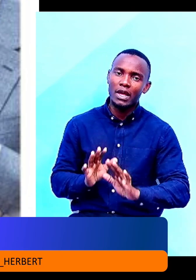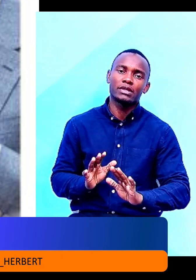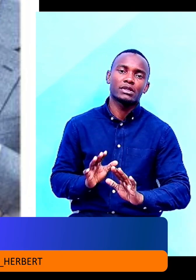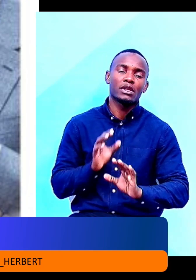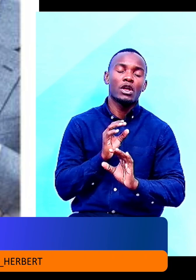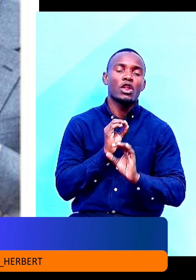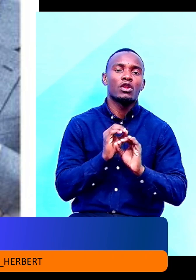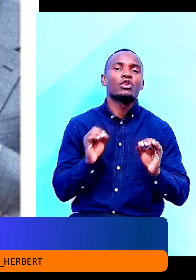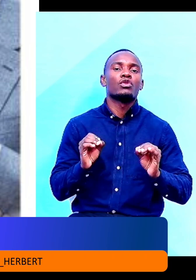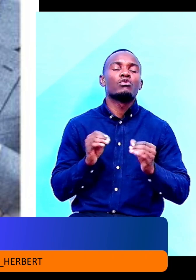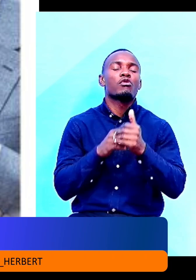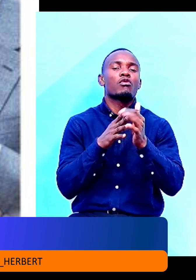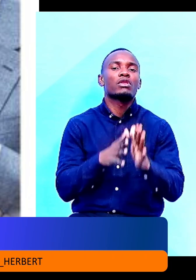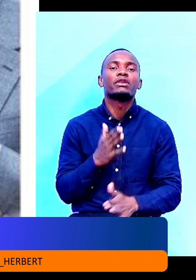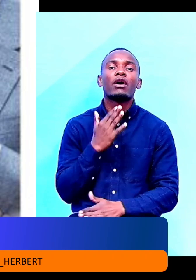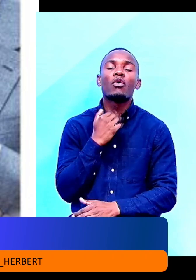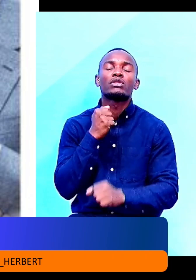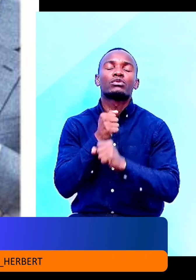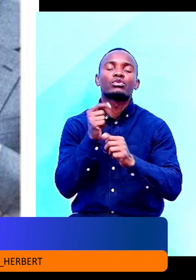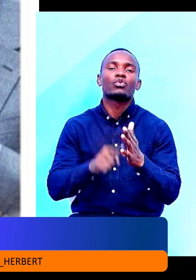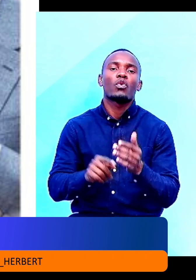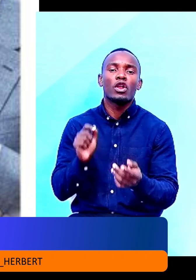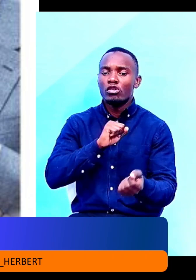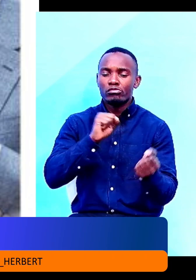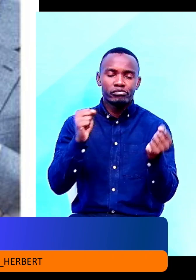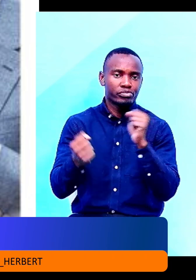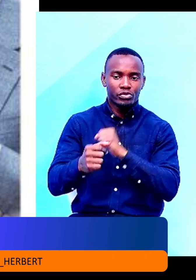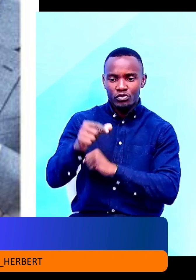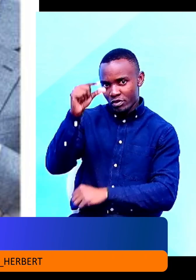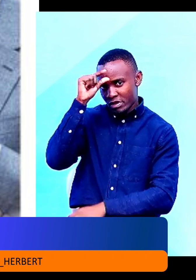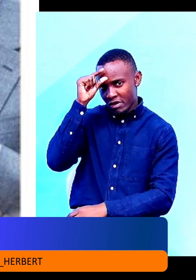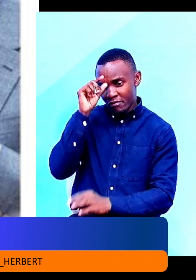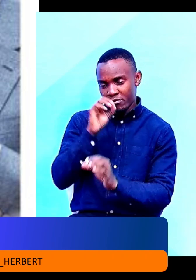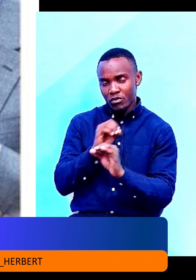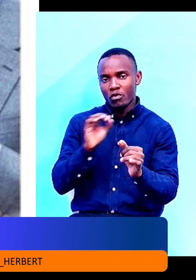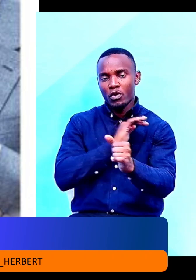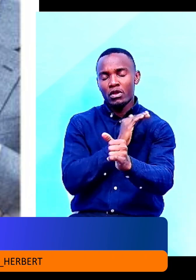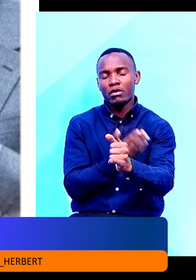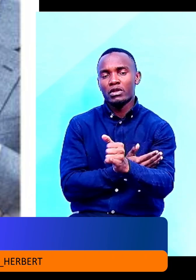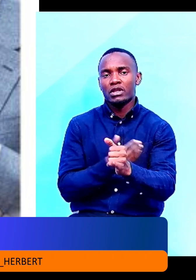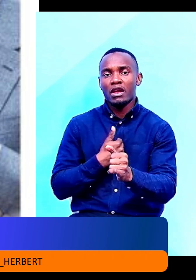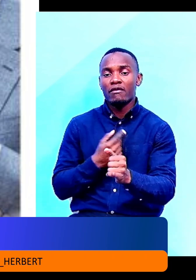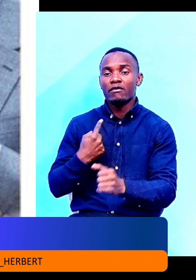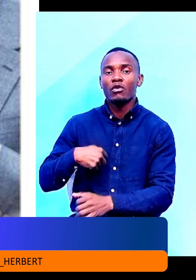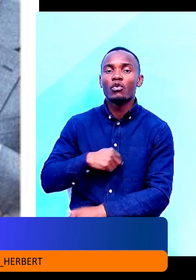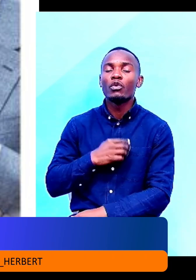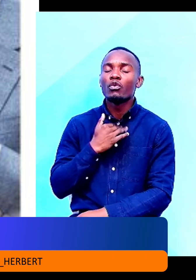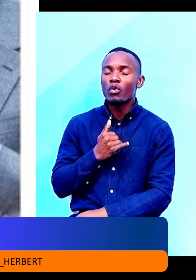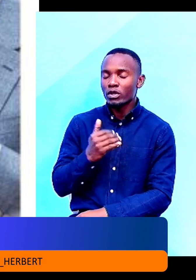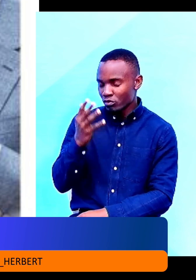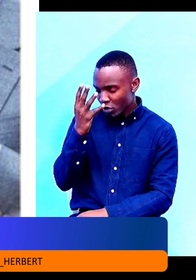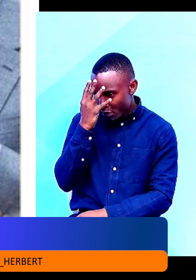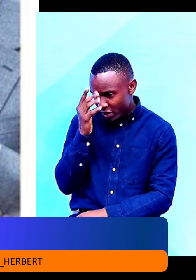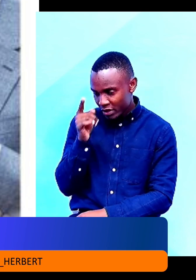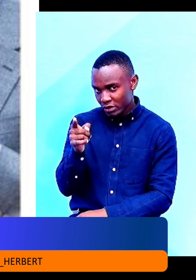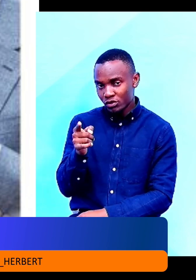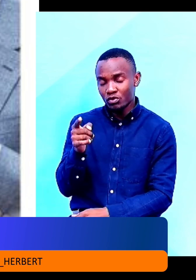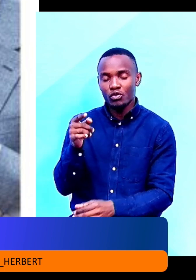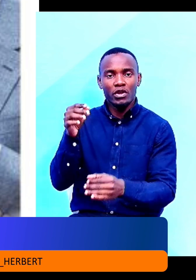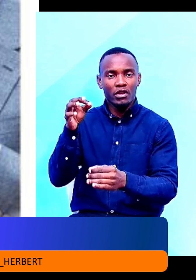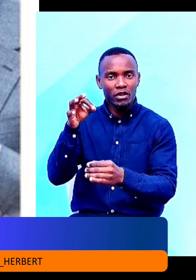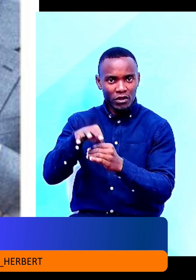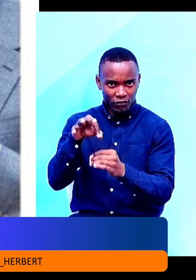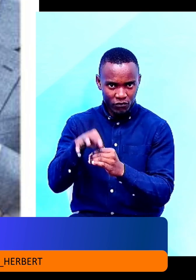capacity. We want to humiliate you from the ballot in 2027. That is Rigathi Gachagua, the